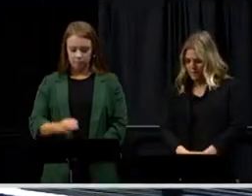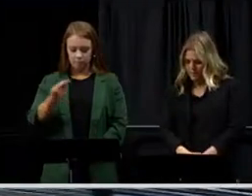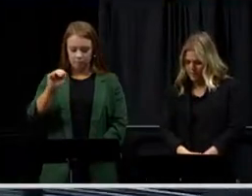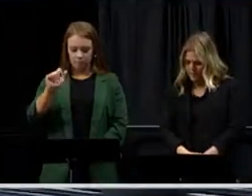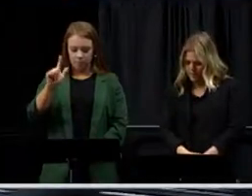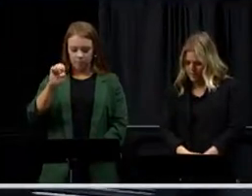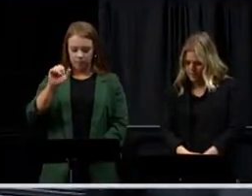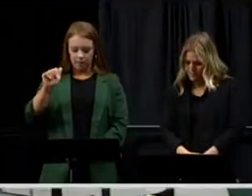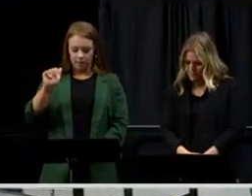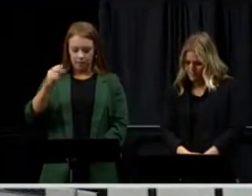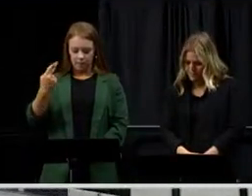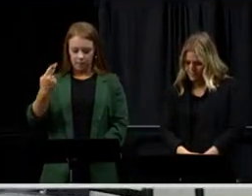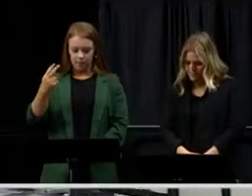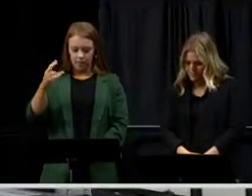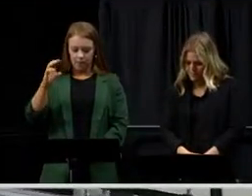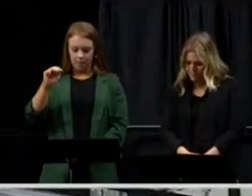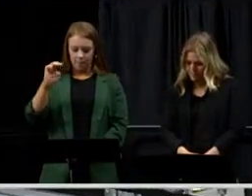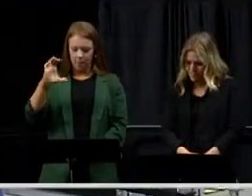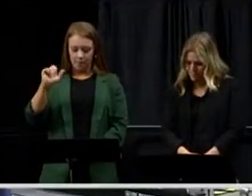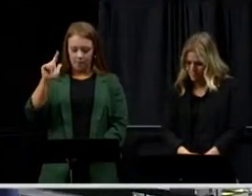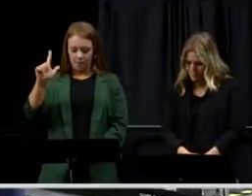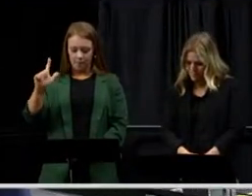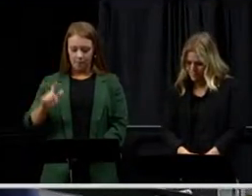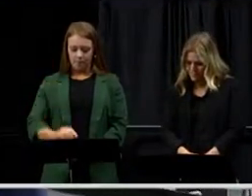Malia Faye McCall.